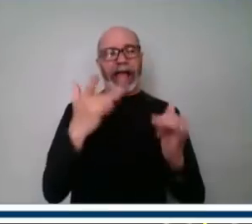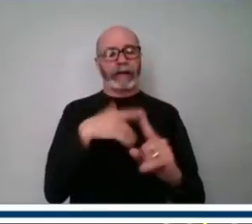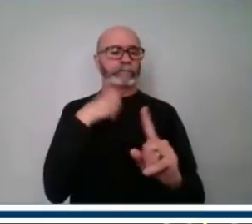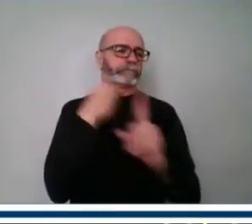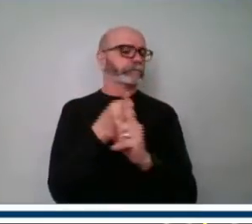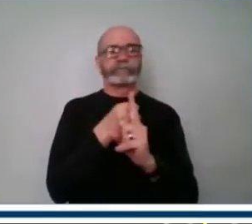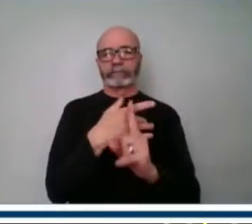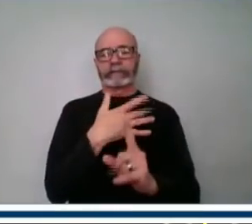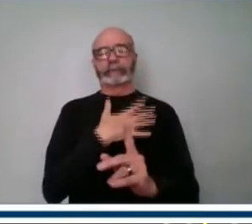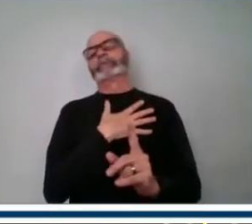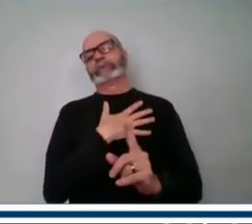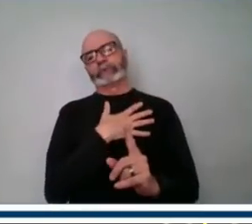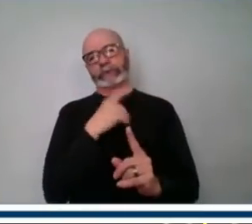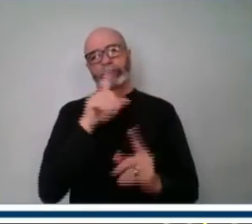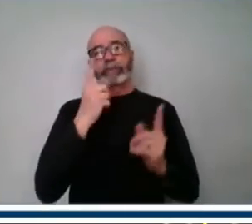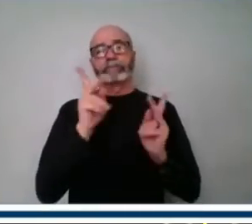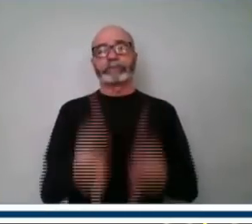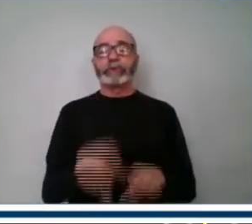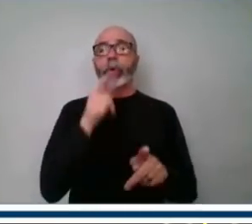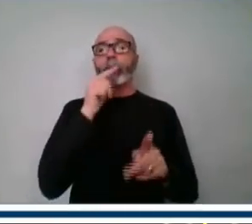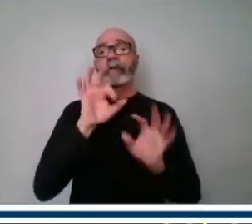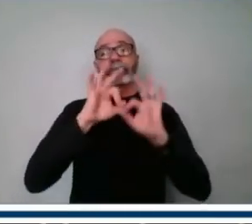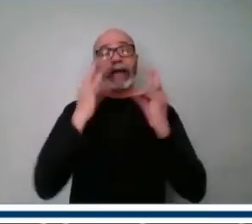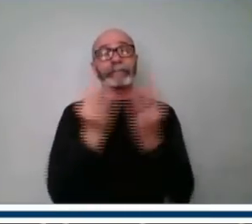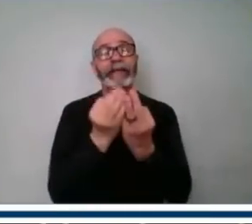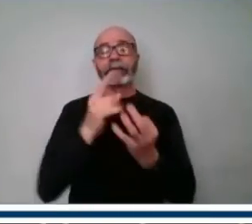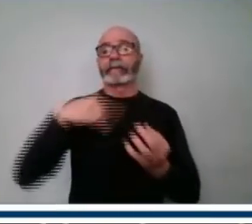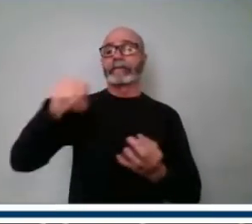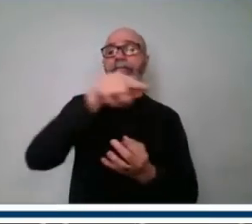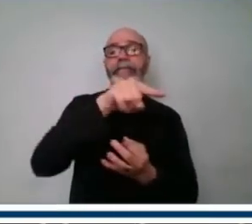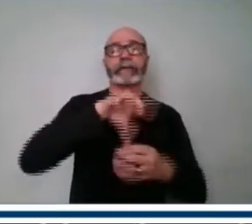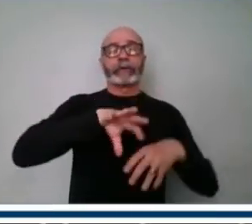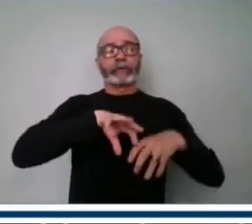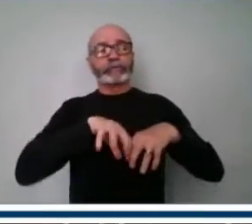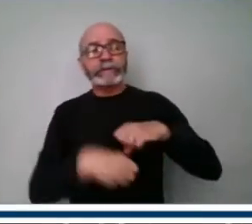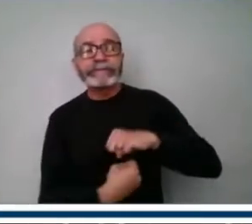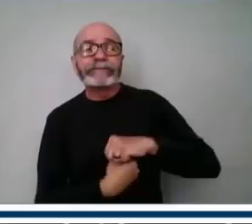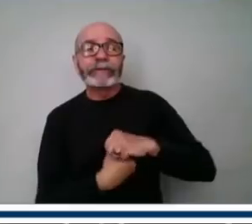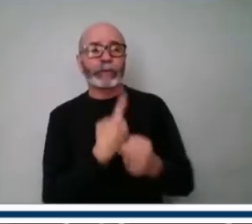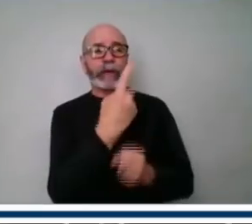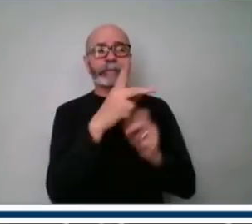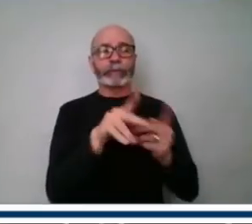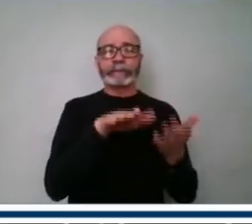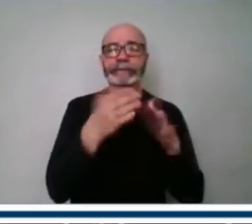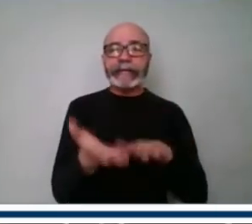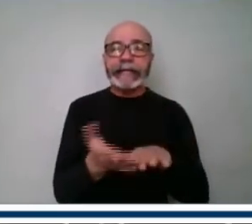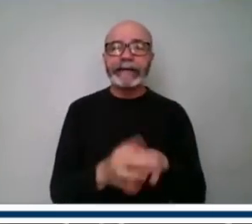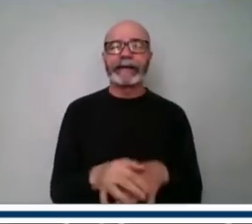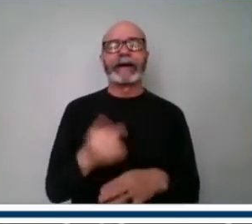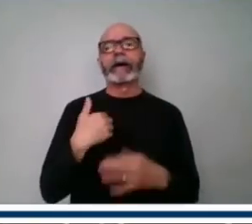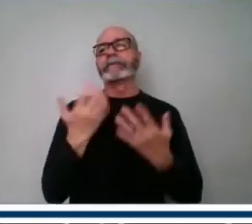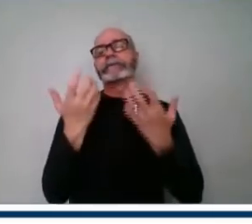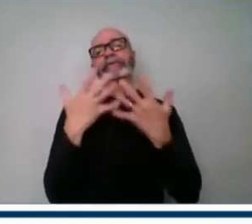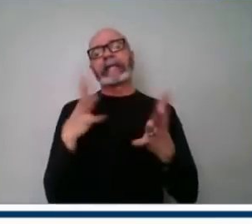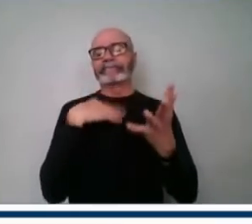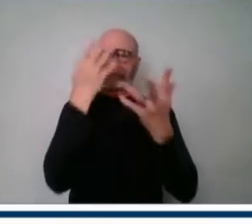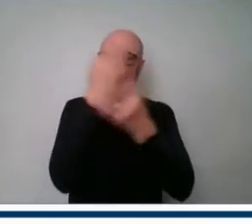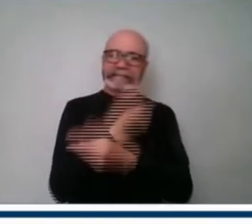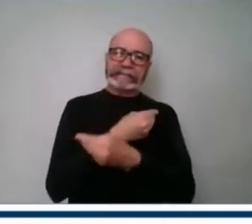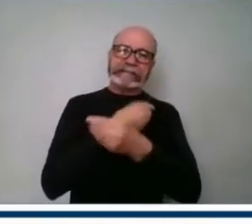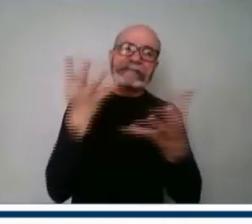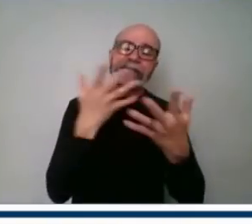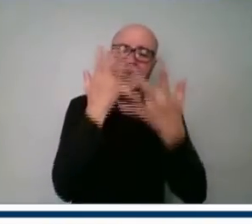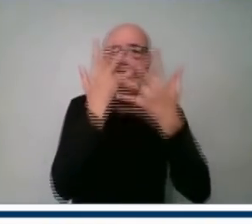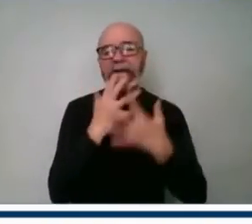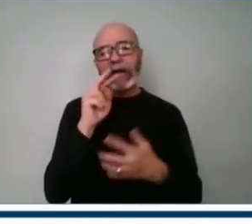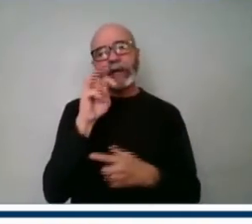to the family. I'd hoped that I wouldn't have to deliver such sad news, but it is a stark reminder that we need to continue to